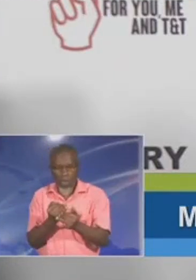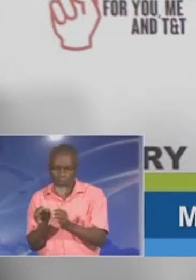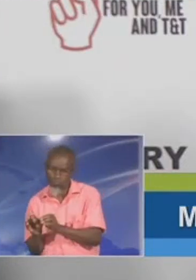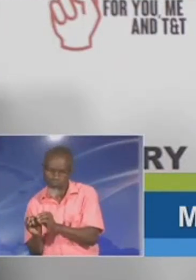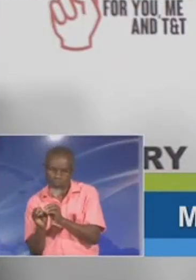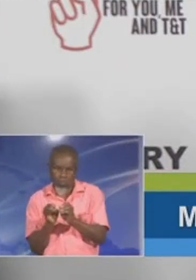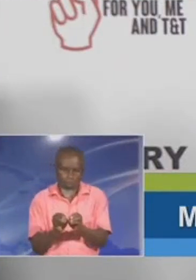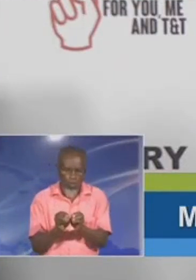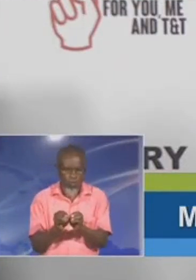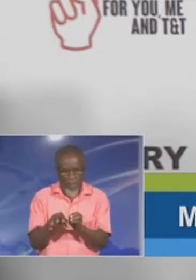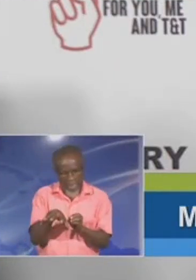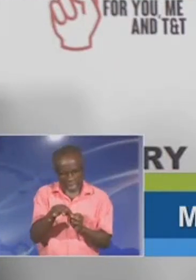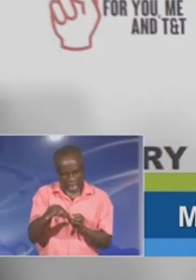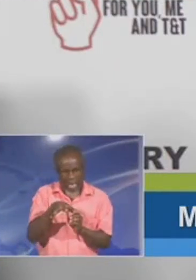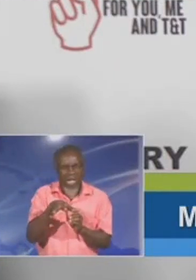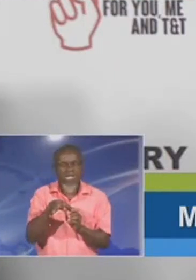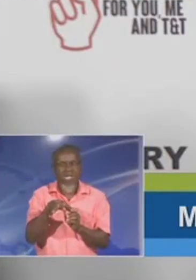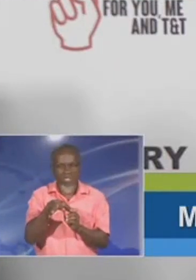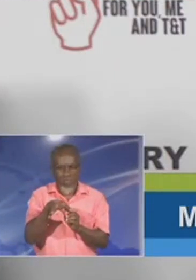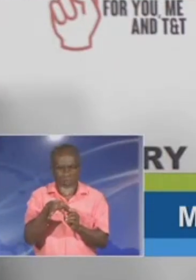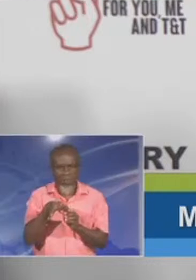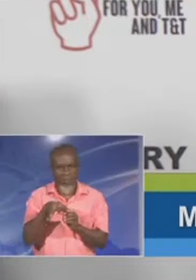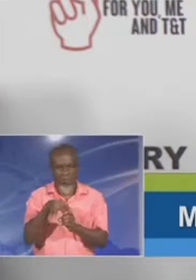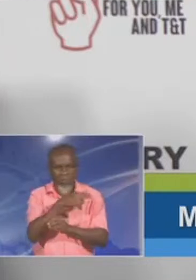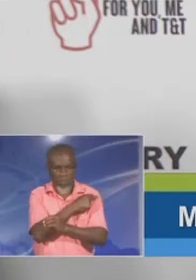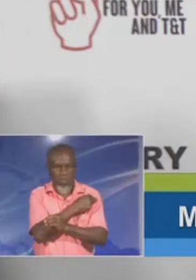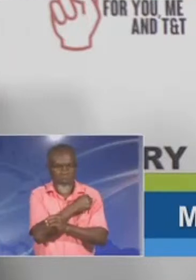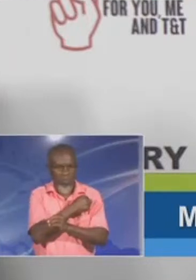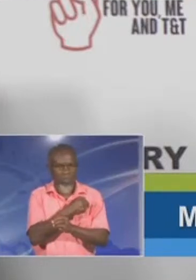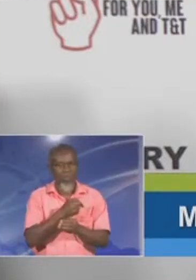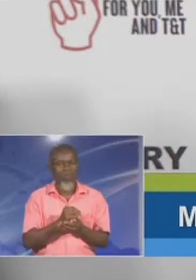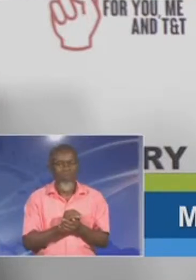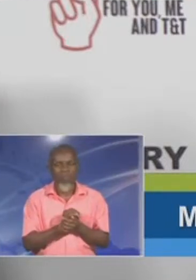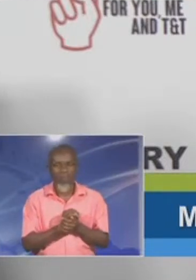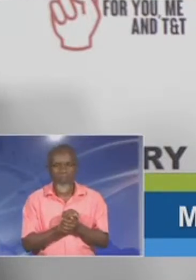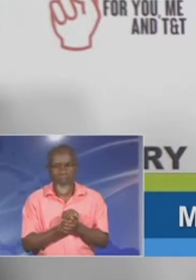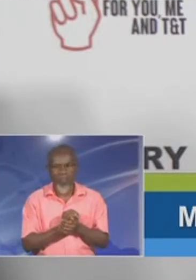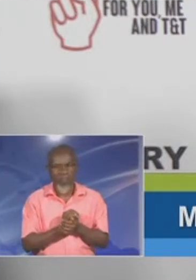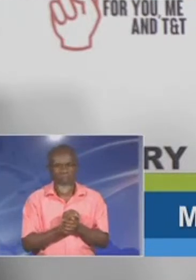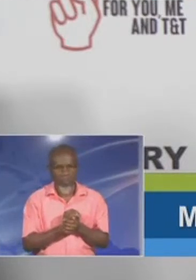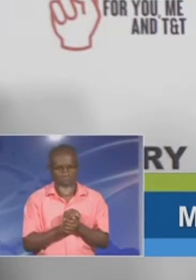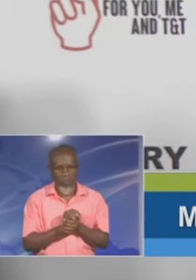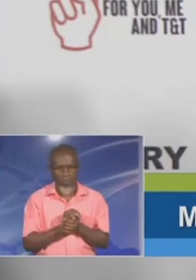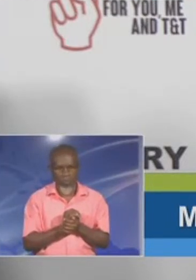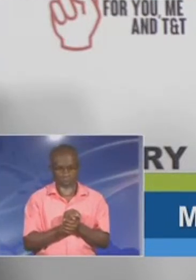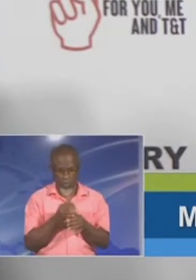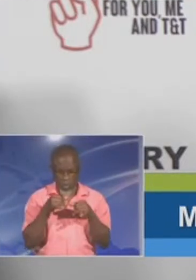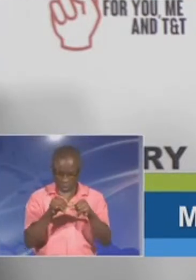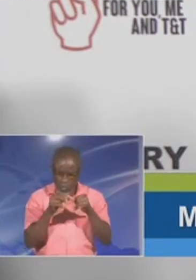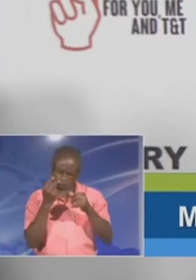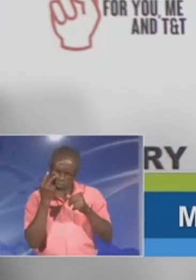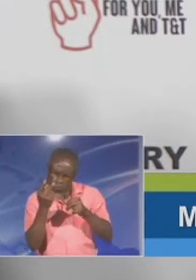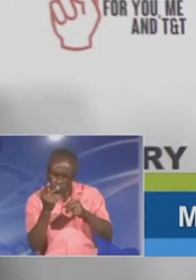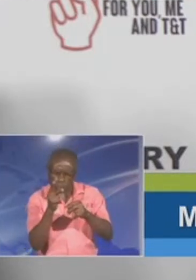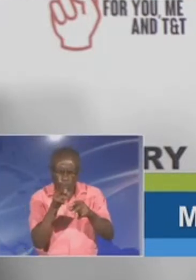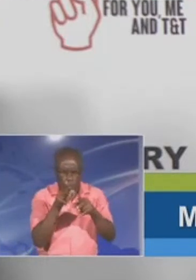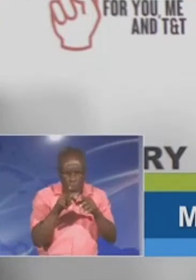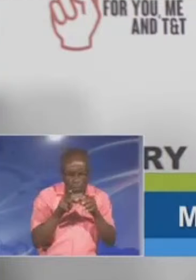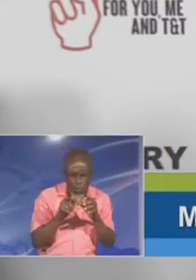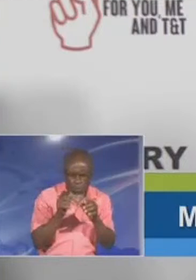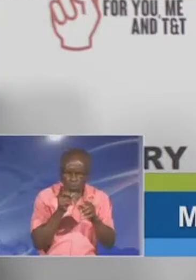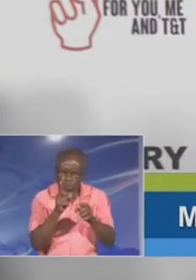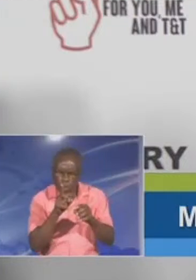Health continues to review the occupancy and the requirements for care with respect to step-down level